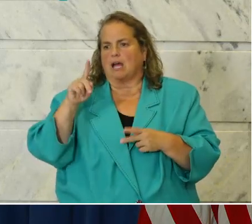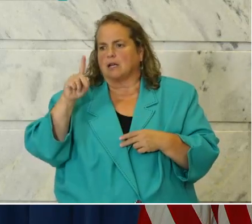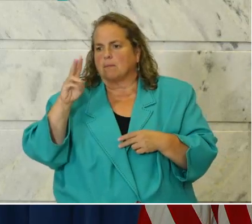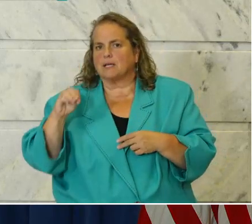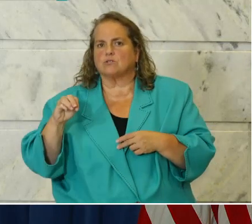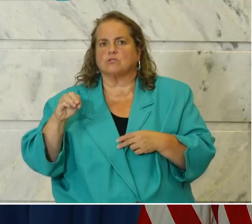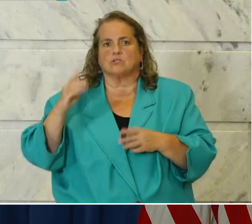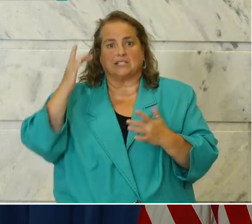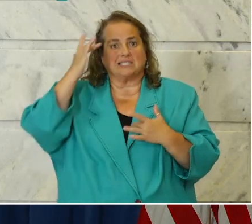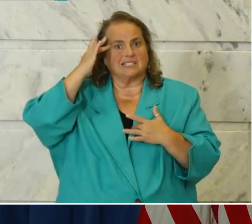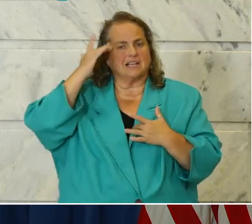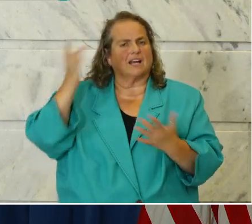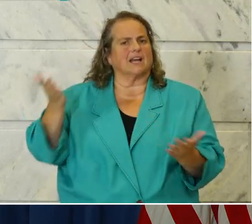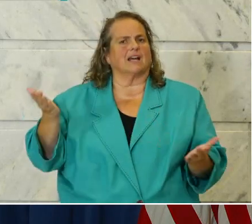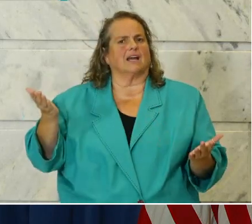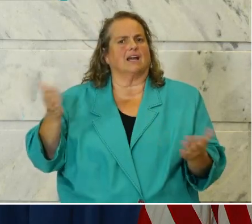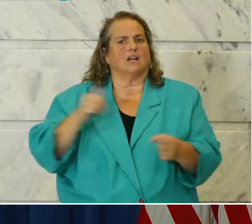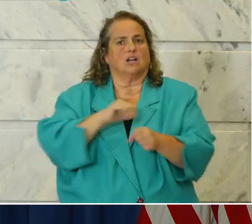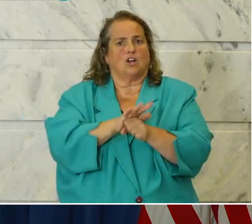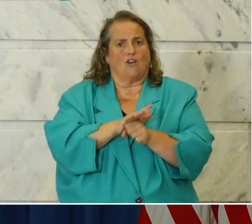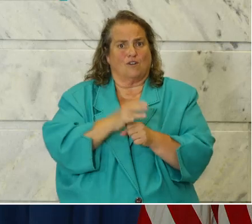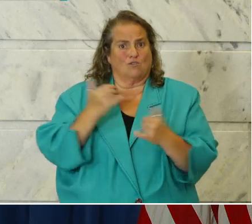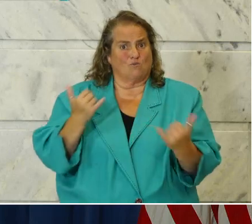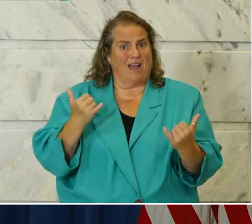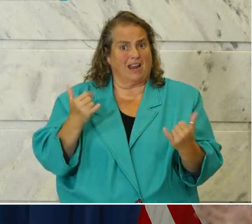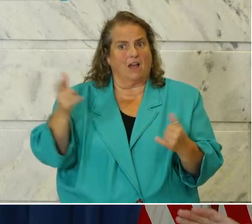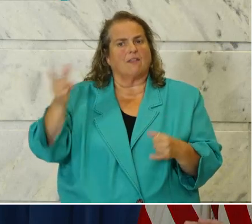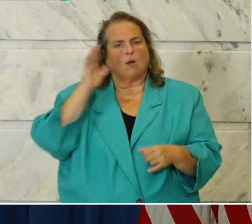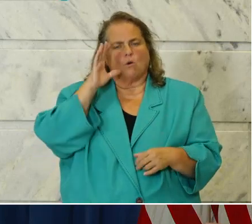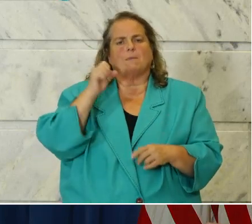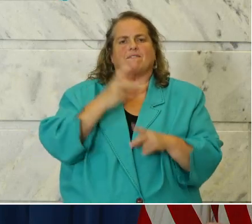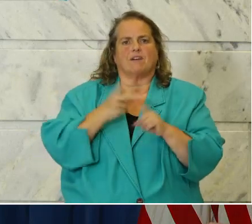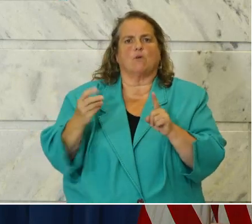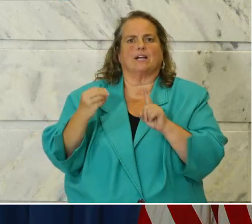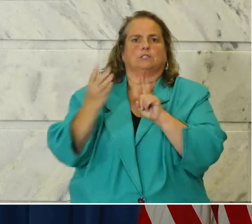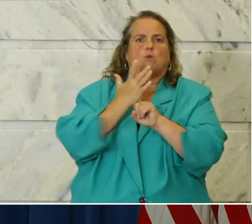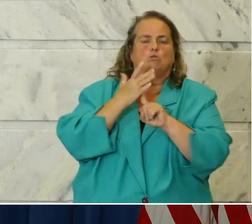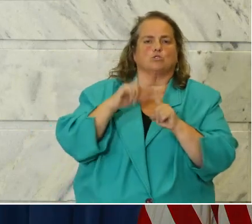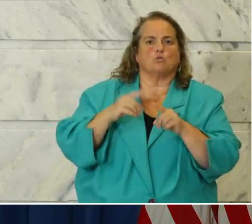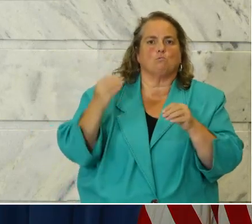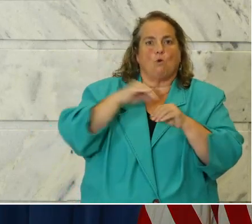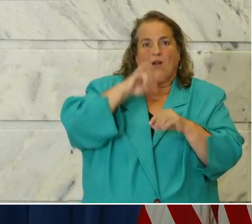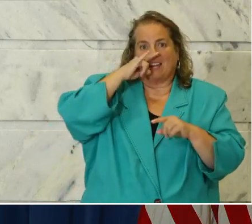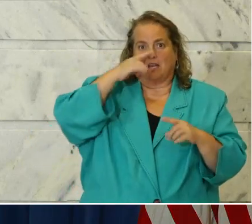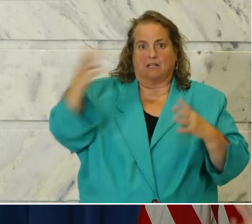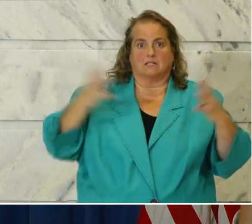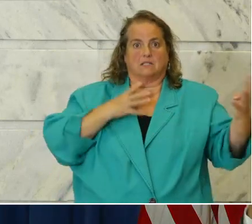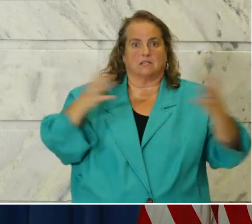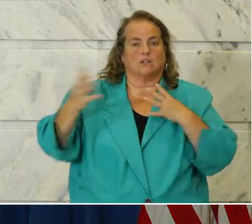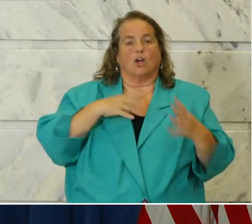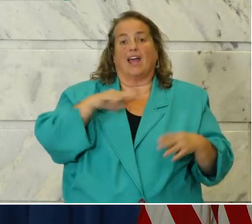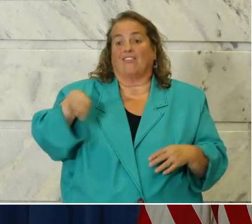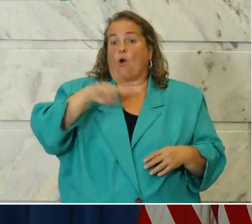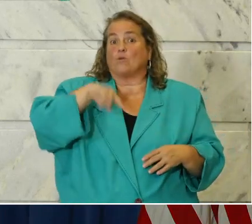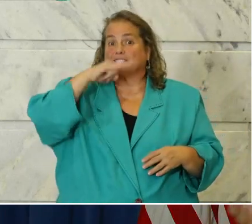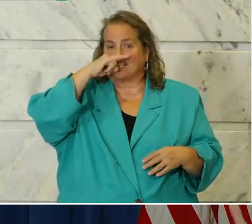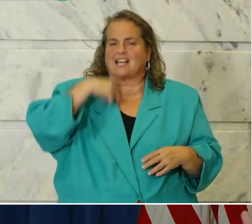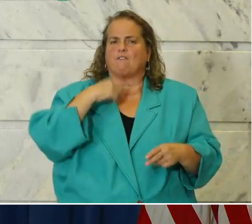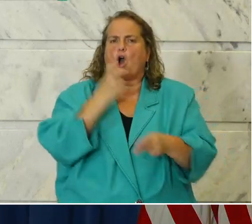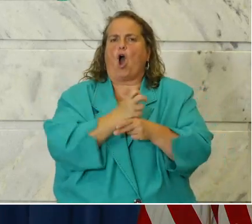altar of COVID. I mean, they right now would be exposed to more kids that have more trouble social distancing